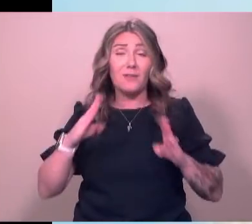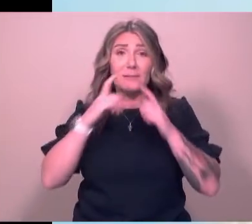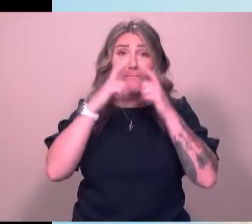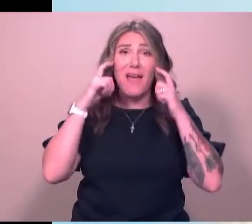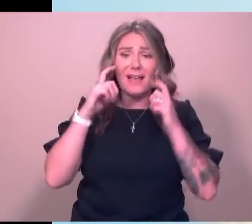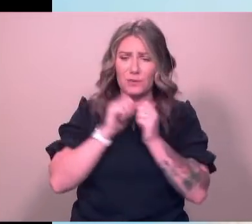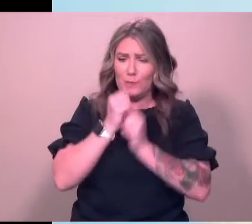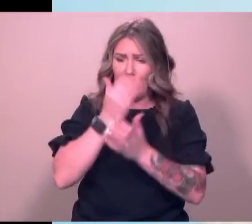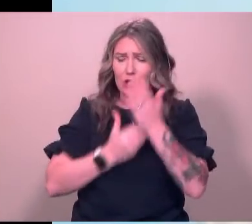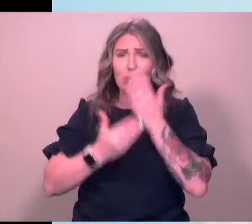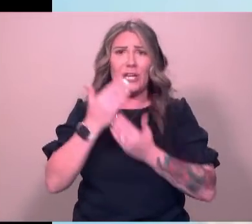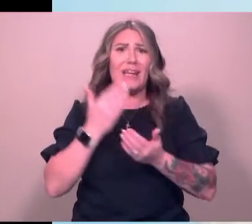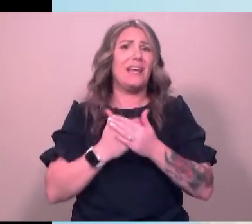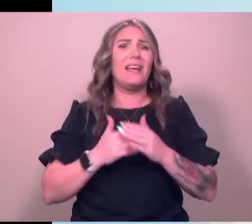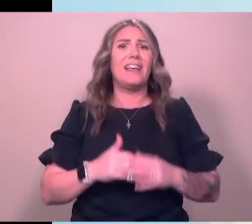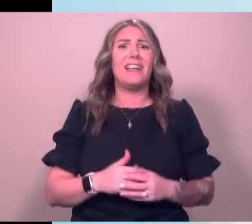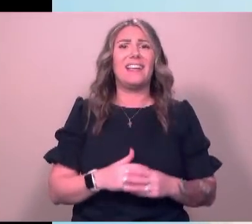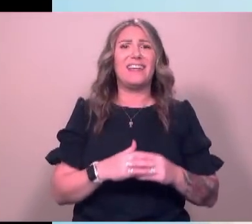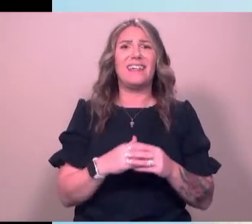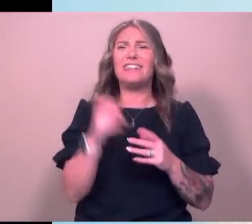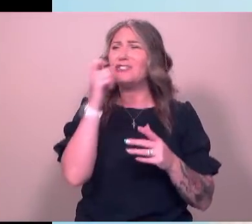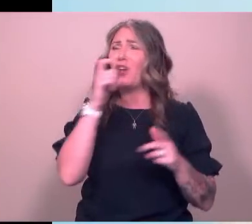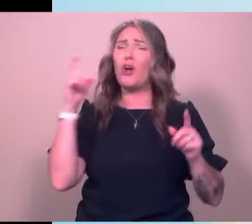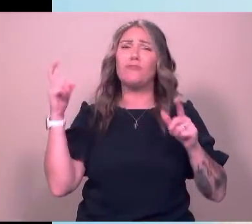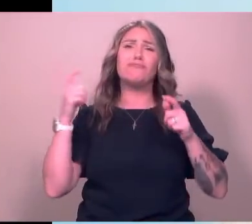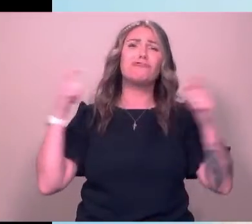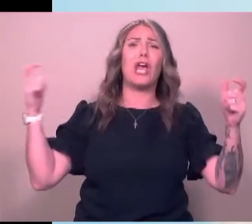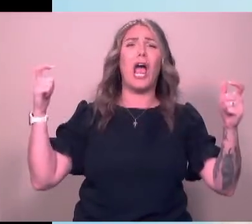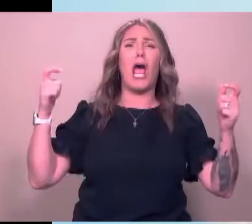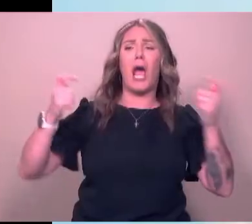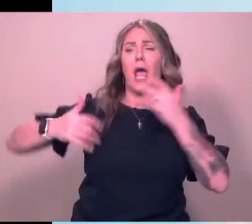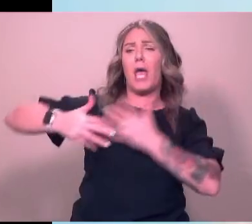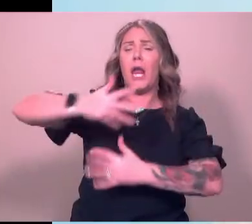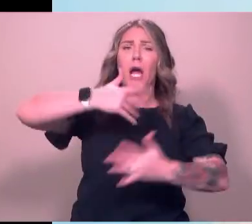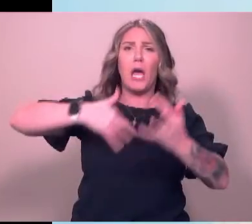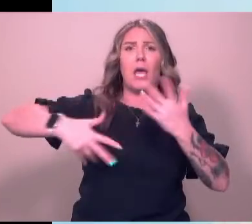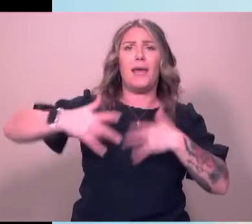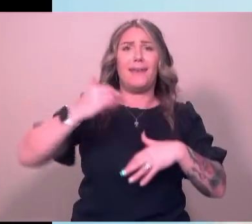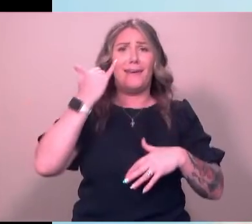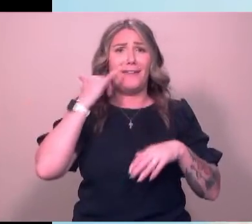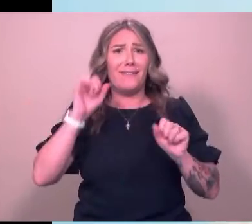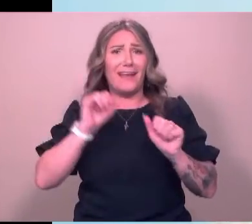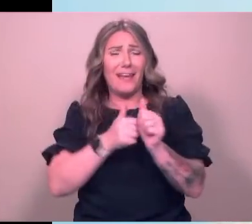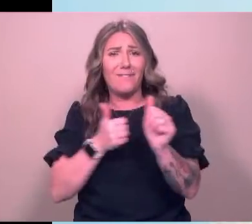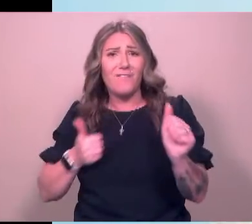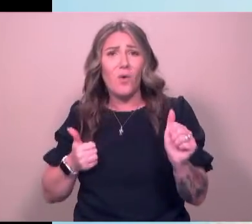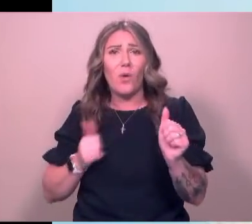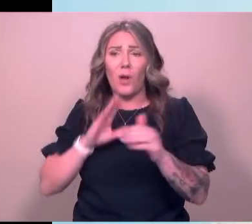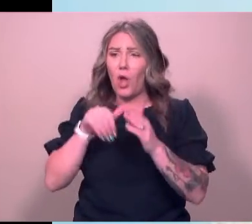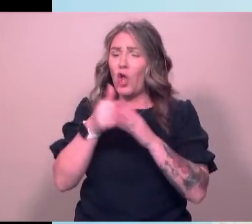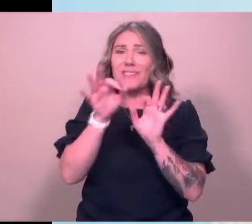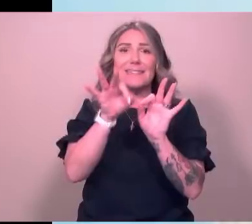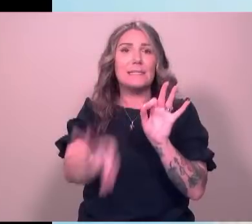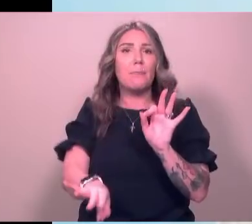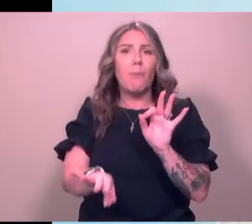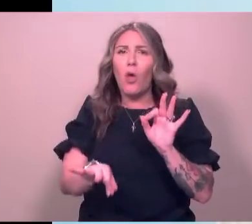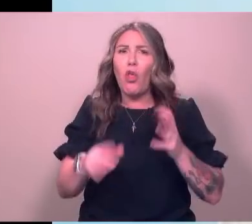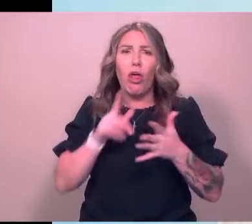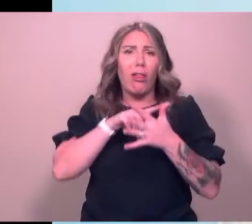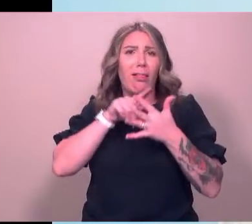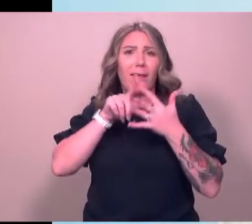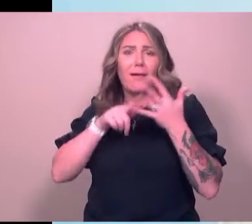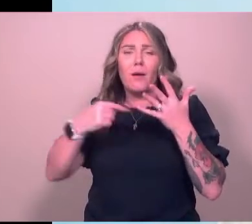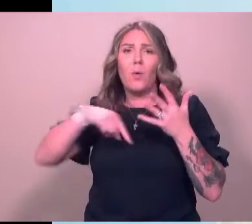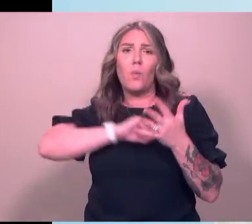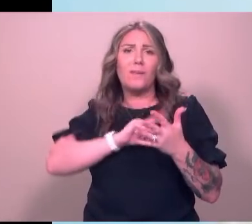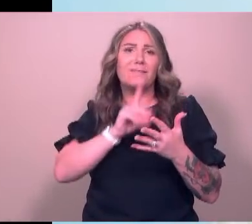hands. Don't be in large crowds, and if you can avoid it. It's all those simple things that we've been talking about